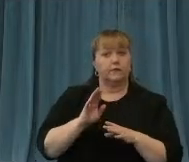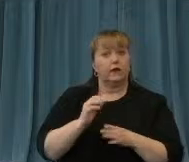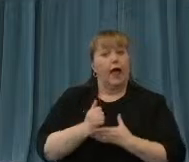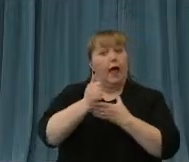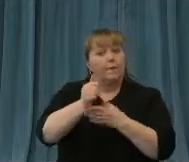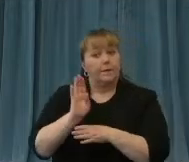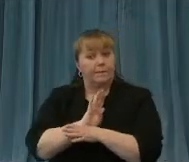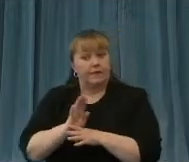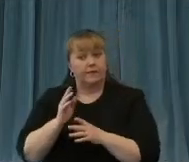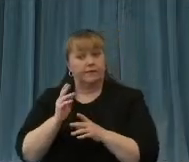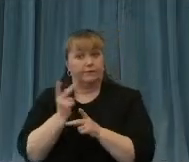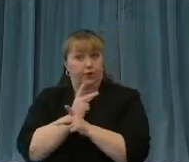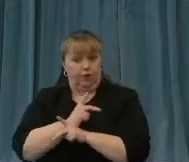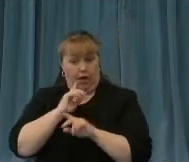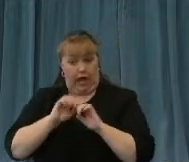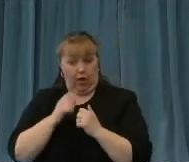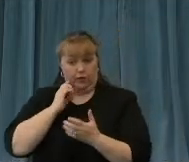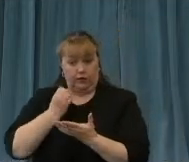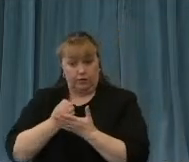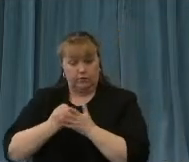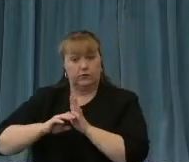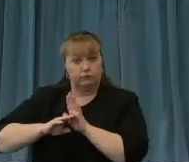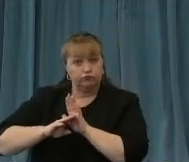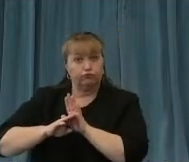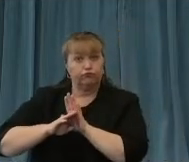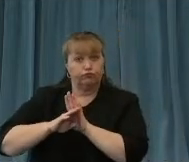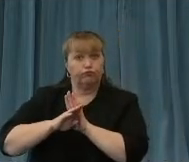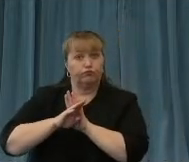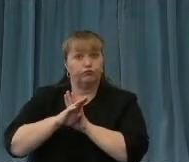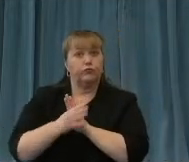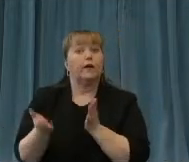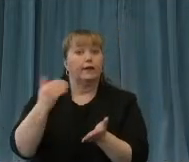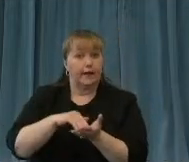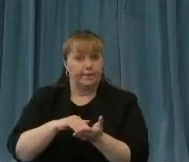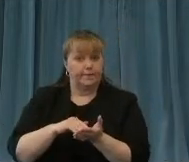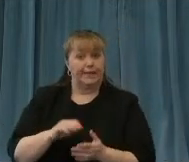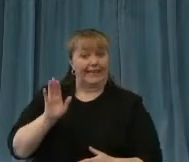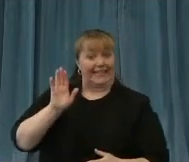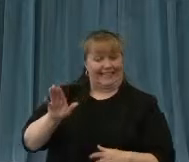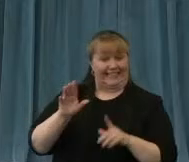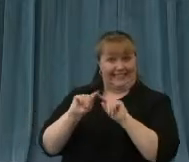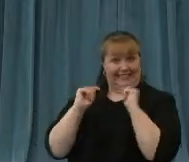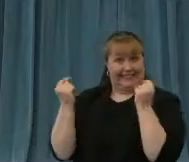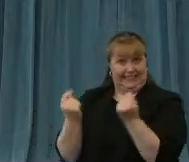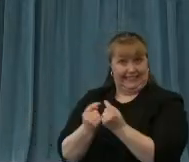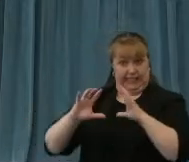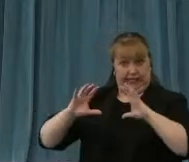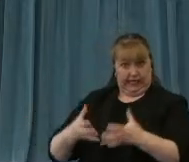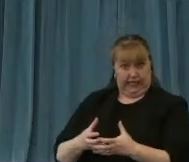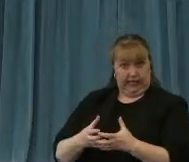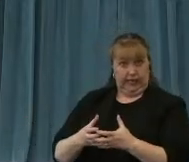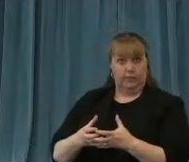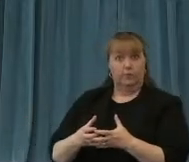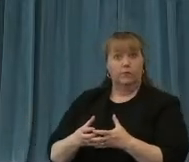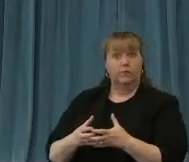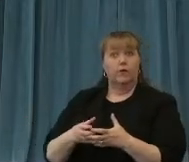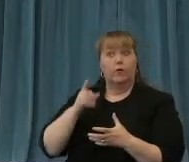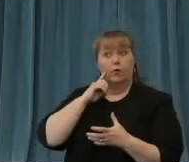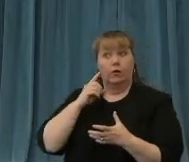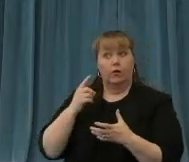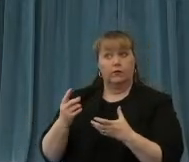strategies. And most importantly, Director Brown and GOED will not be doing this alone. The director will be reaching out and